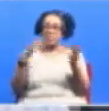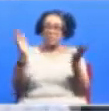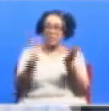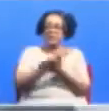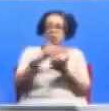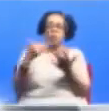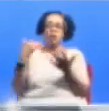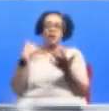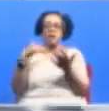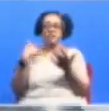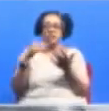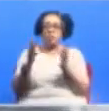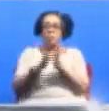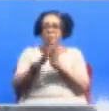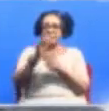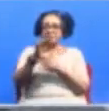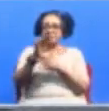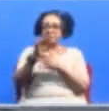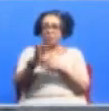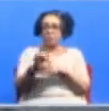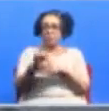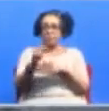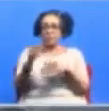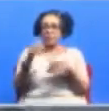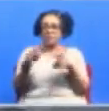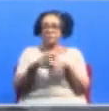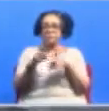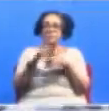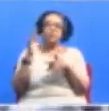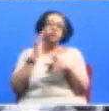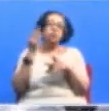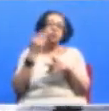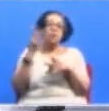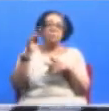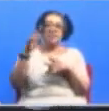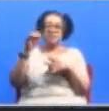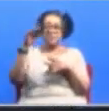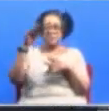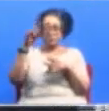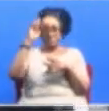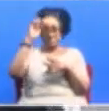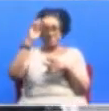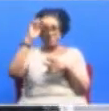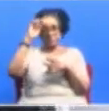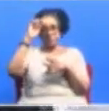will be extended to parts of Meru, Isiolo and Marsabit.